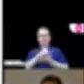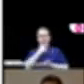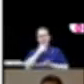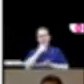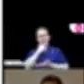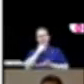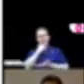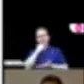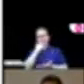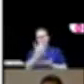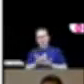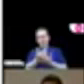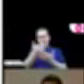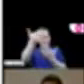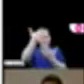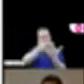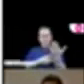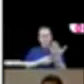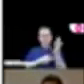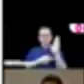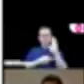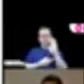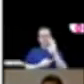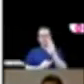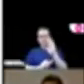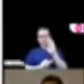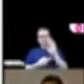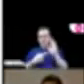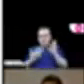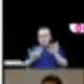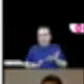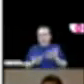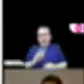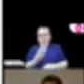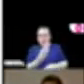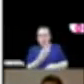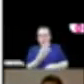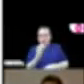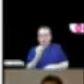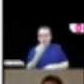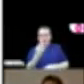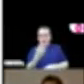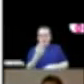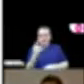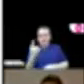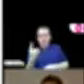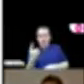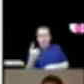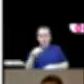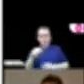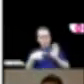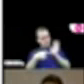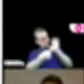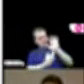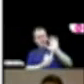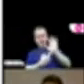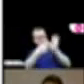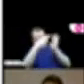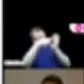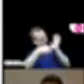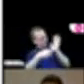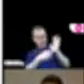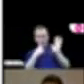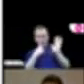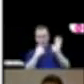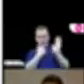refusal statements that are still being made on this day, 2020 to 2021, that you would not think they're